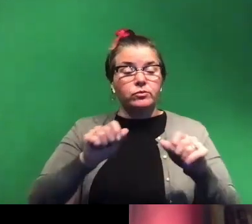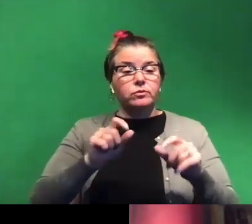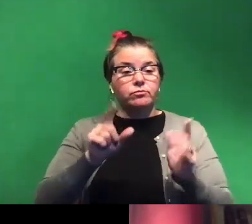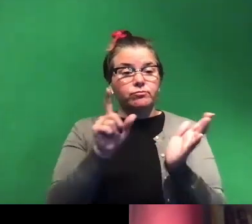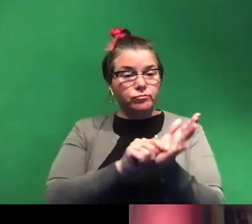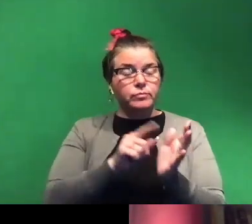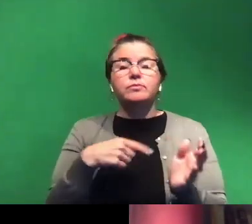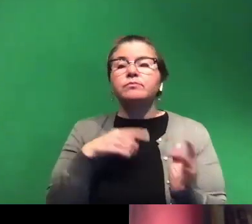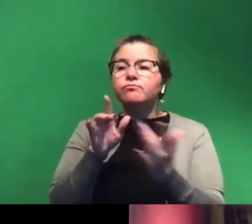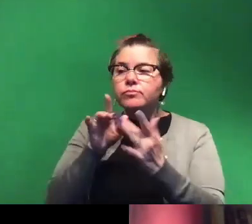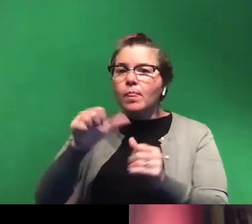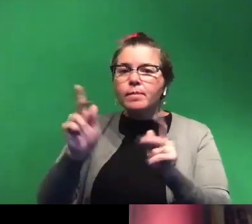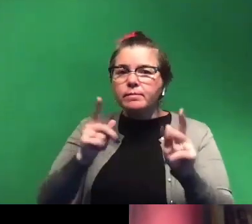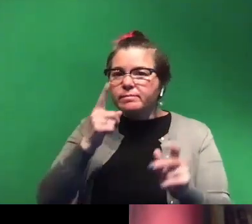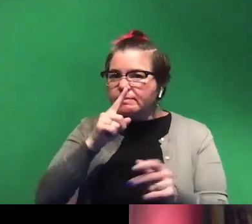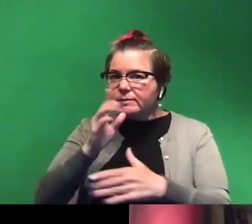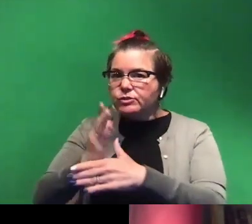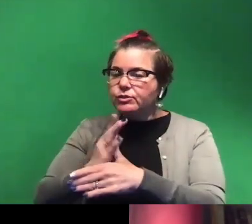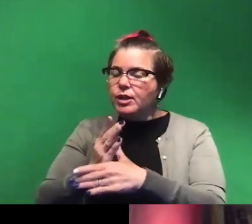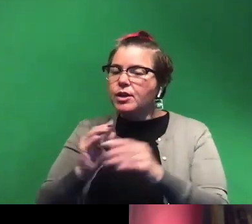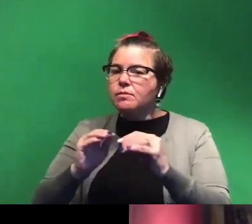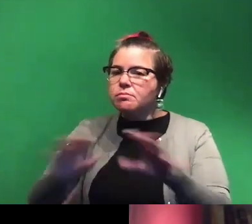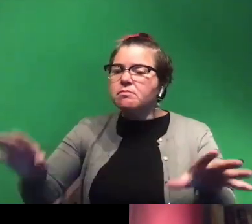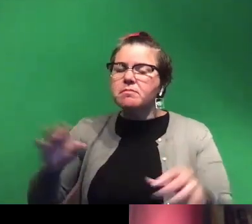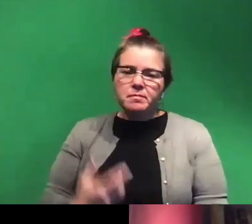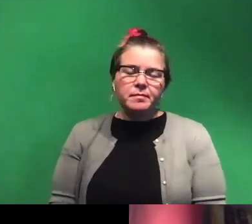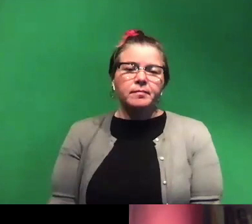out to other people and asking if they'd be willing to share them.